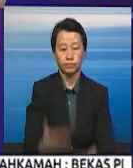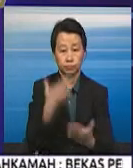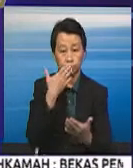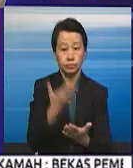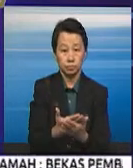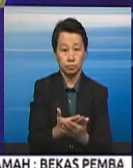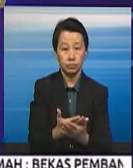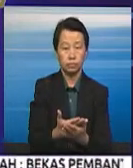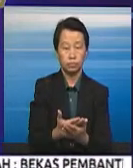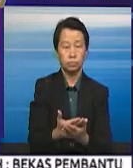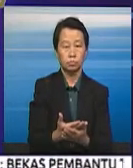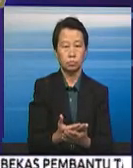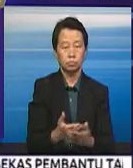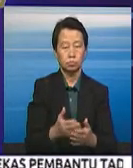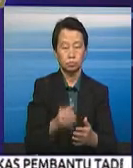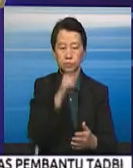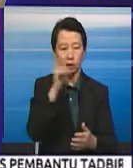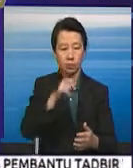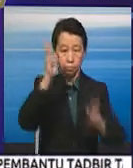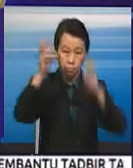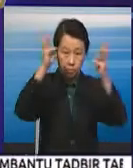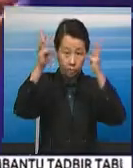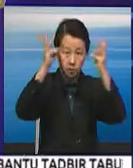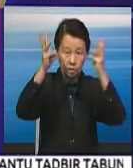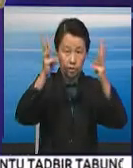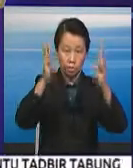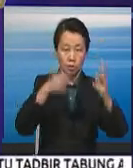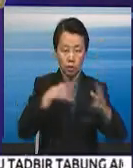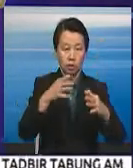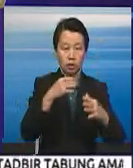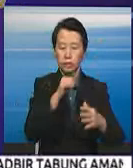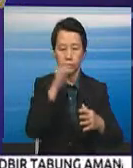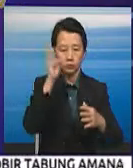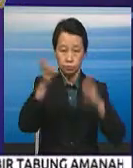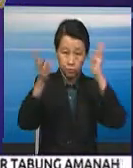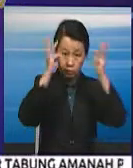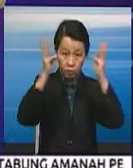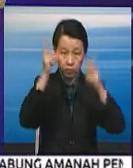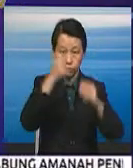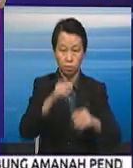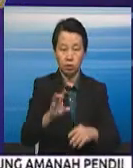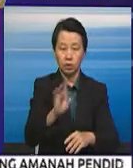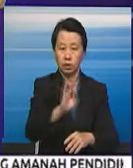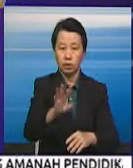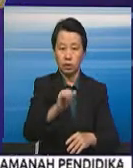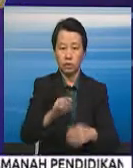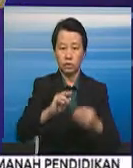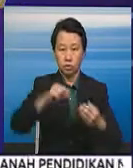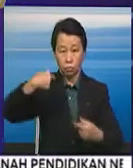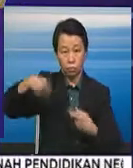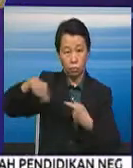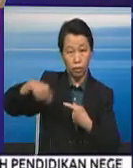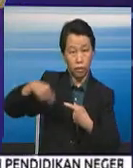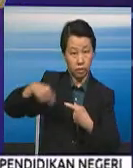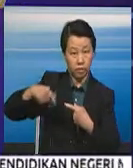because you don't have to worry. Hopefully in the long run, you don't have to worry, because one thing they said, quality. So